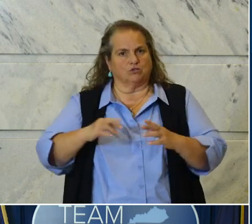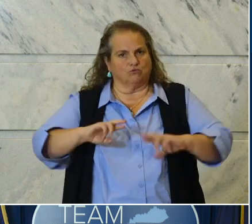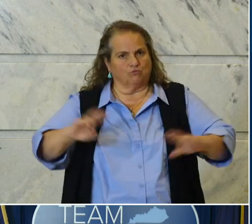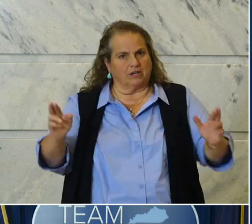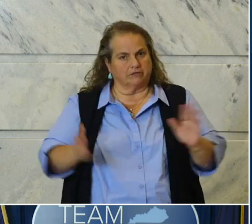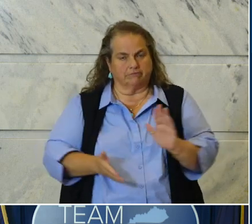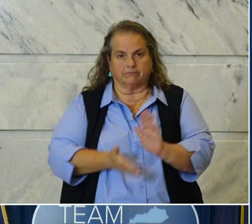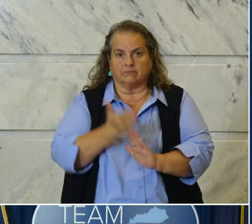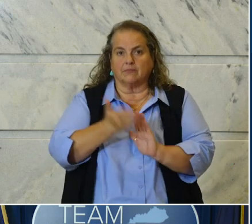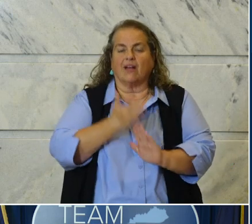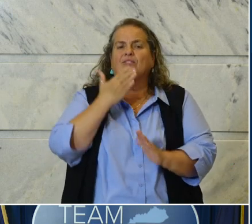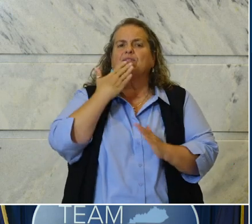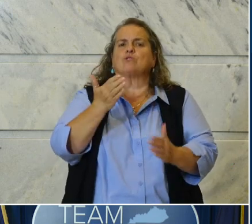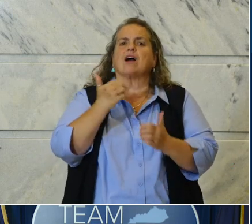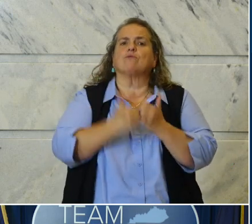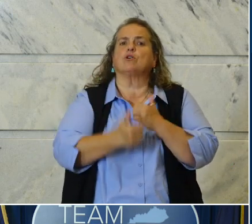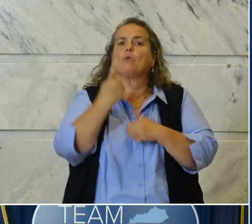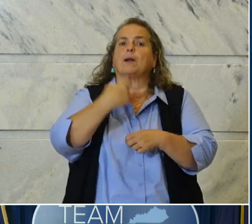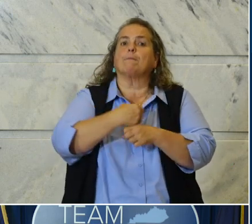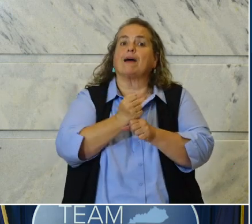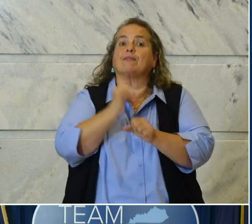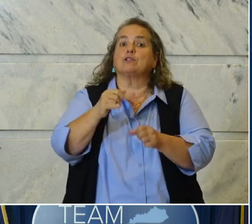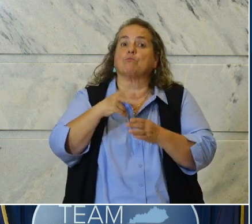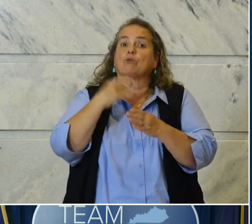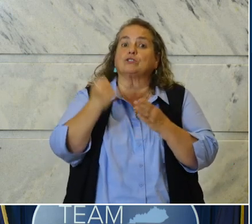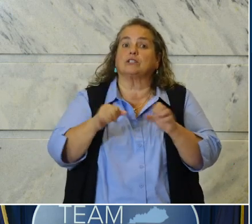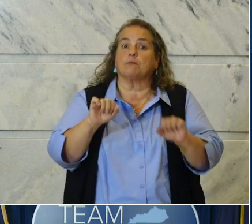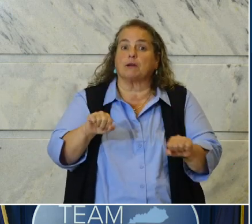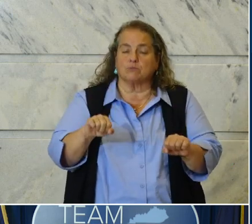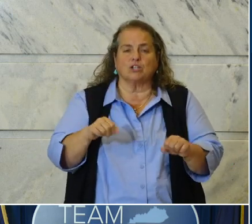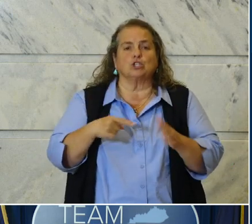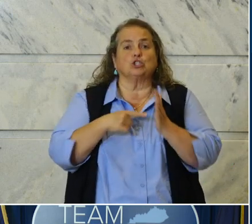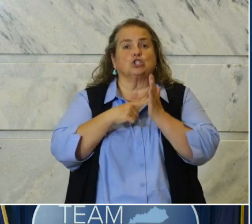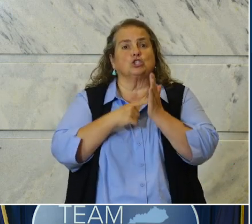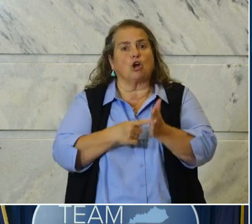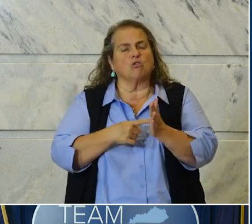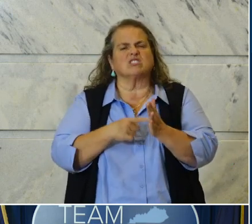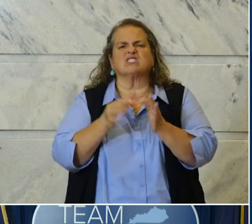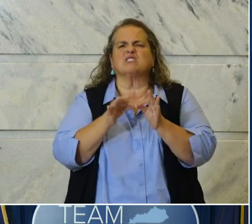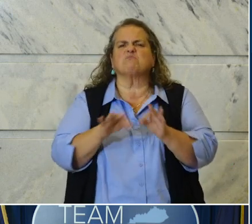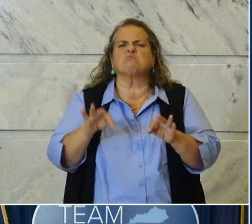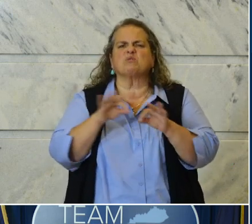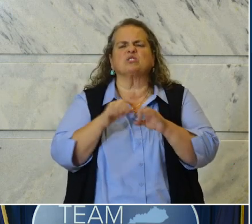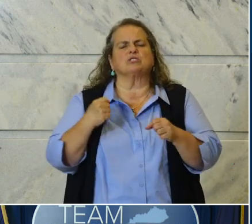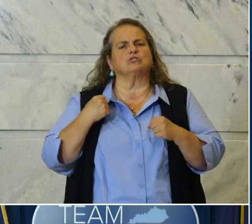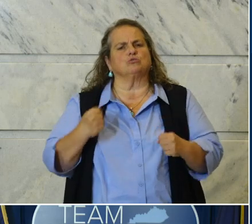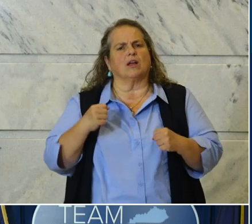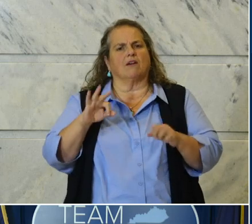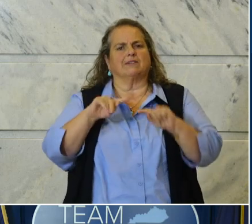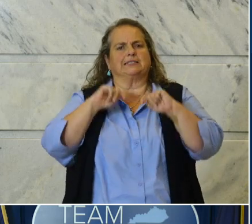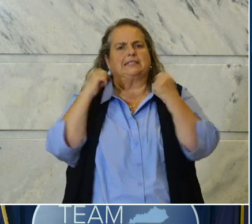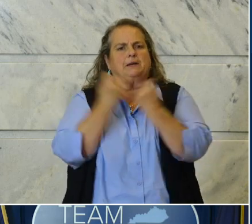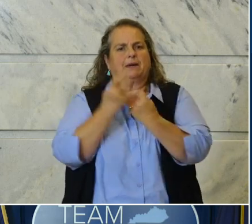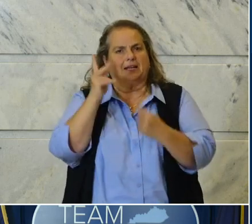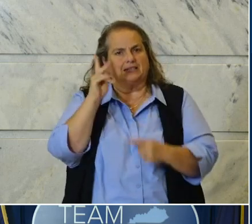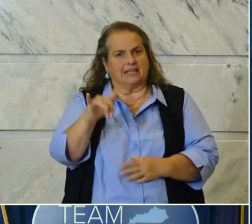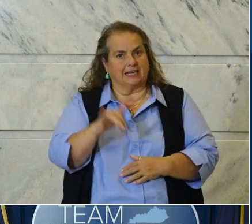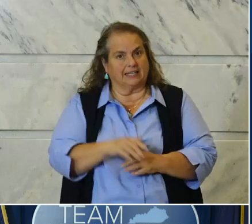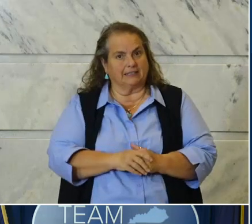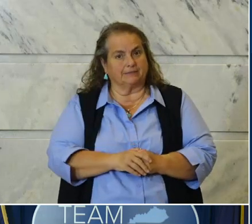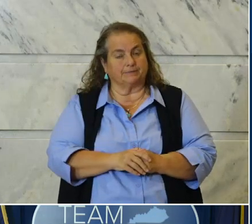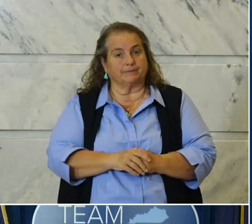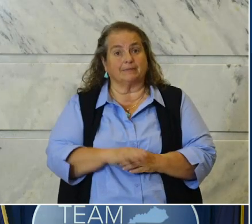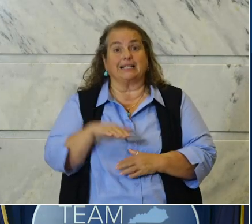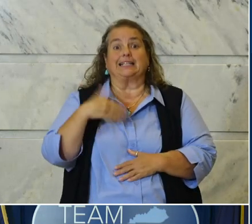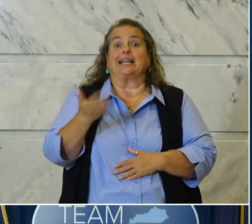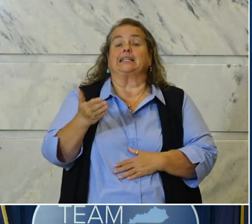this project possible. You showed the tenacity of Team Kentucky, and we couldn't do it without you. All right, next up,